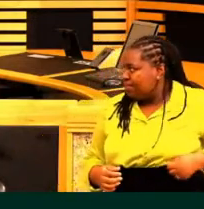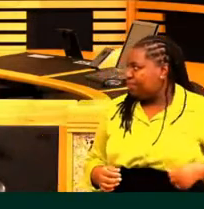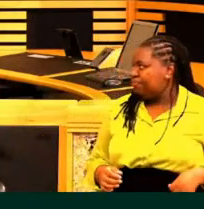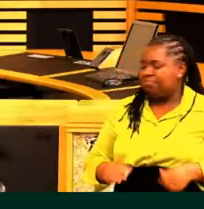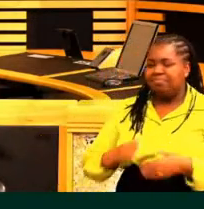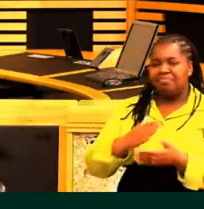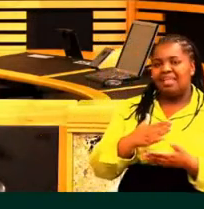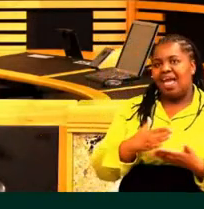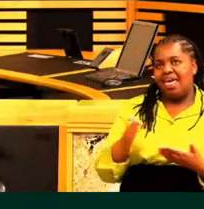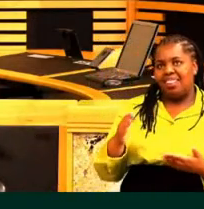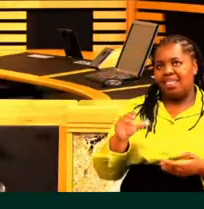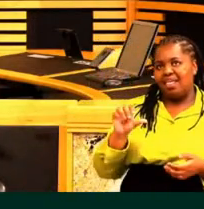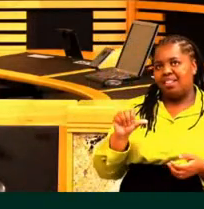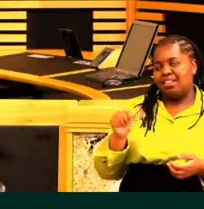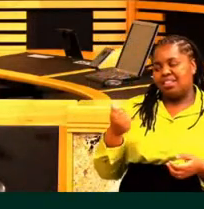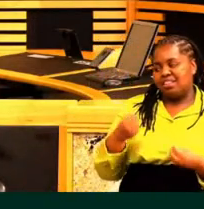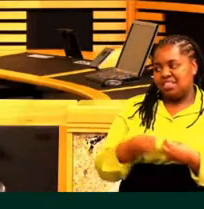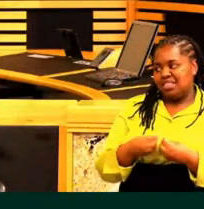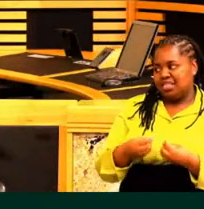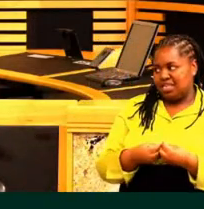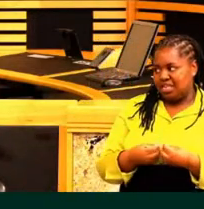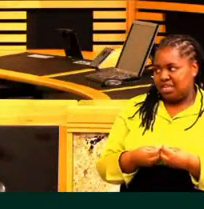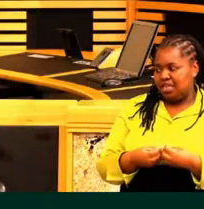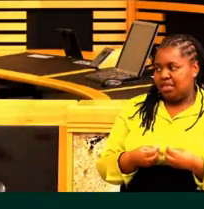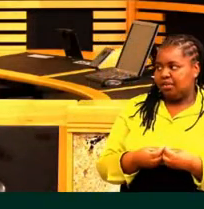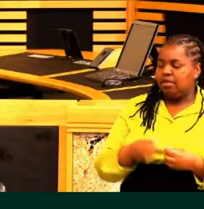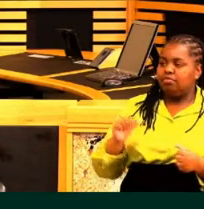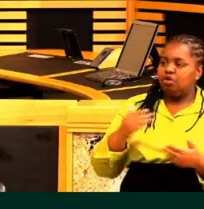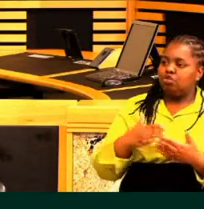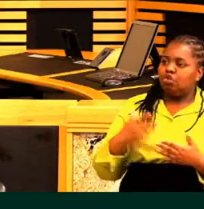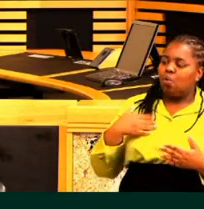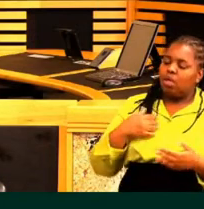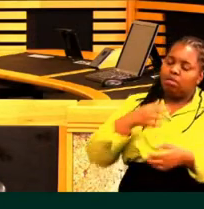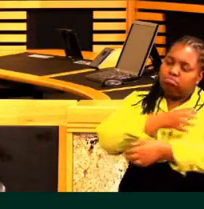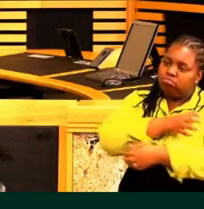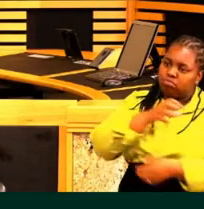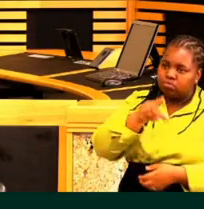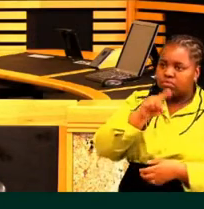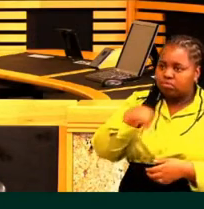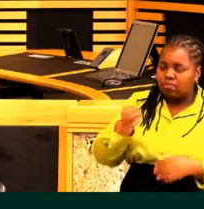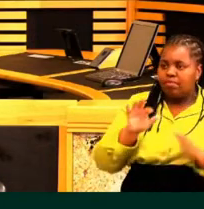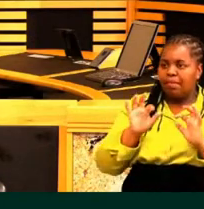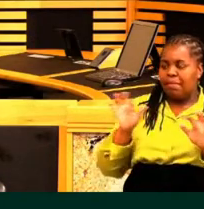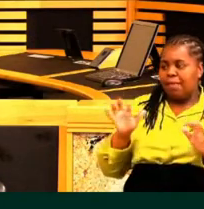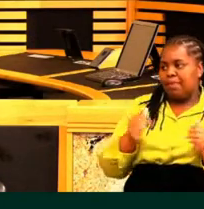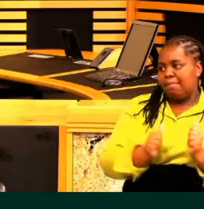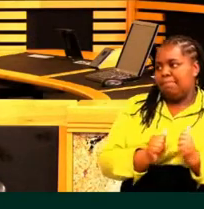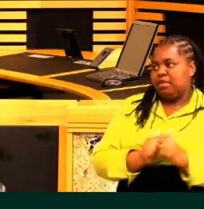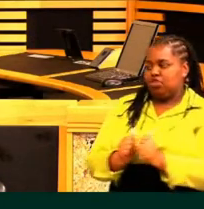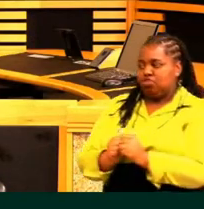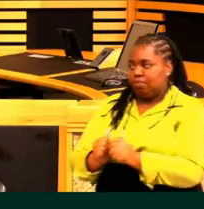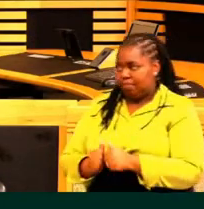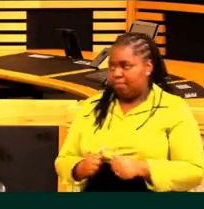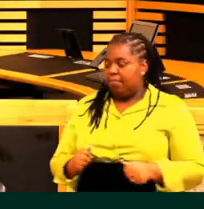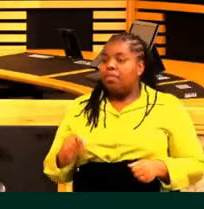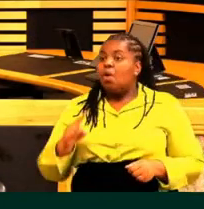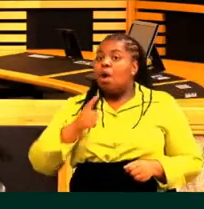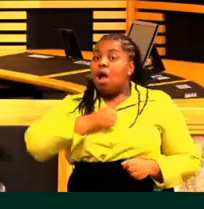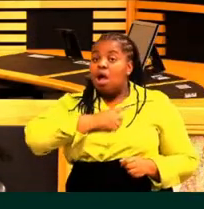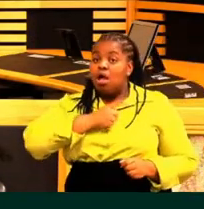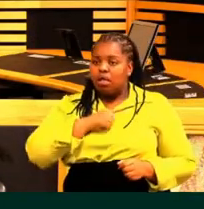under this thematic area it is to strengthen as a public-private Partnerships so